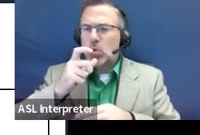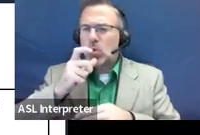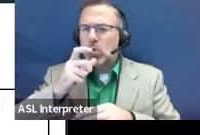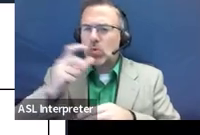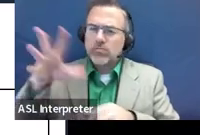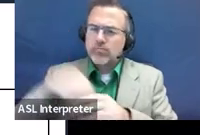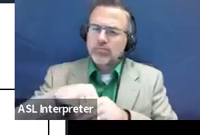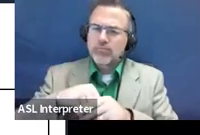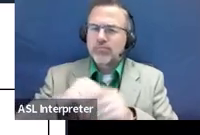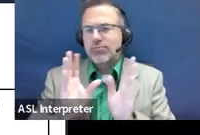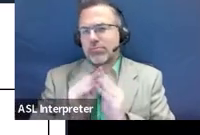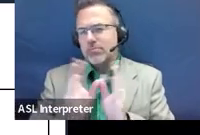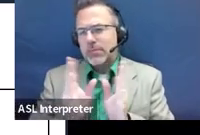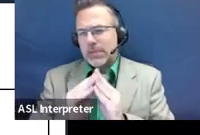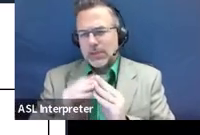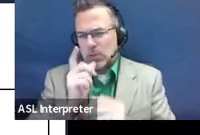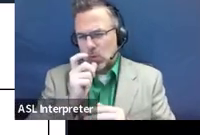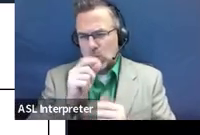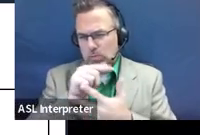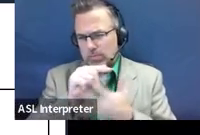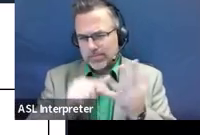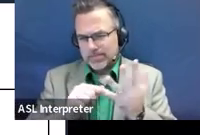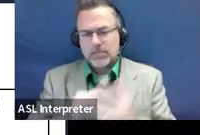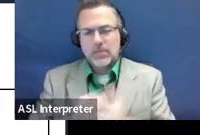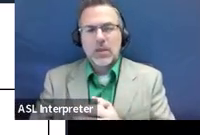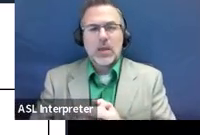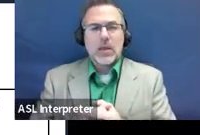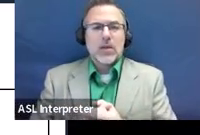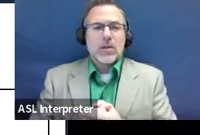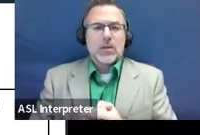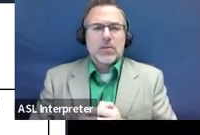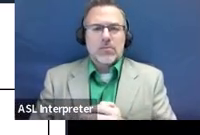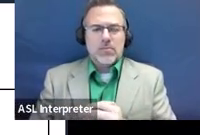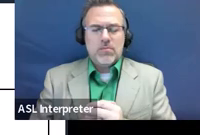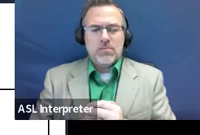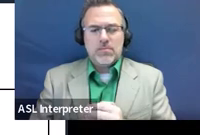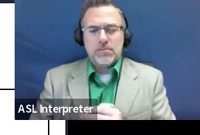want to list any of those members that have